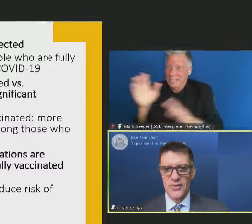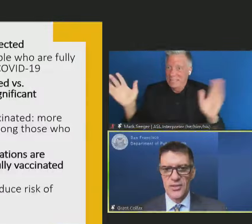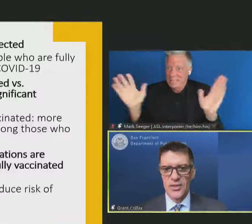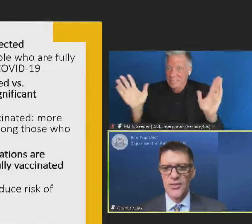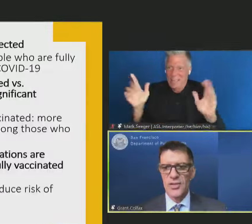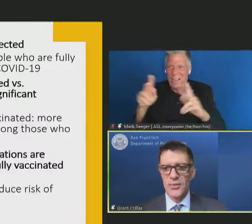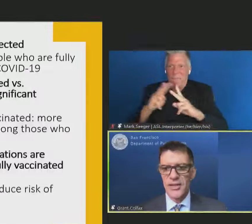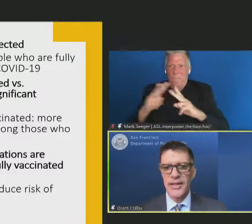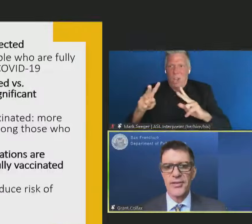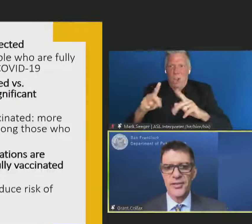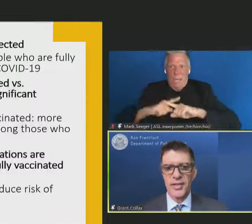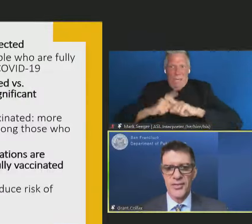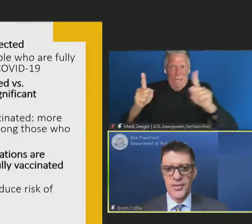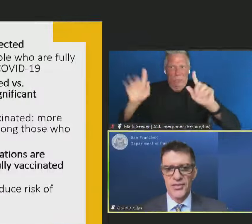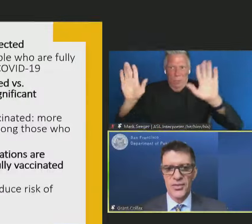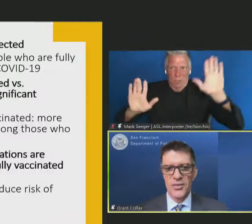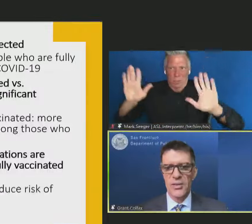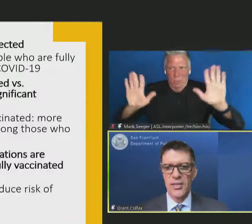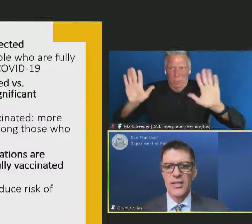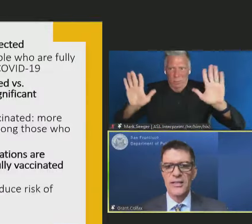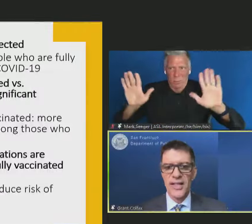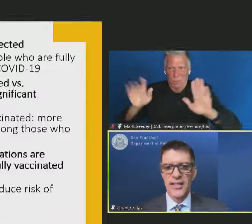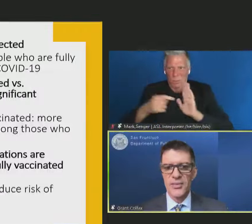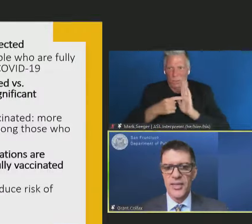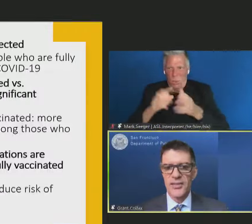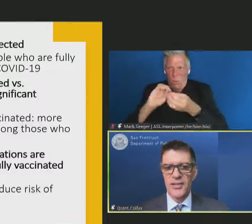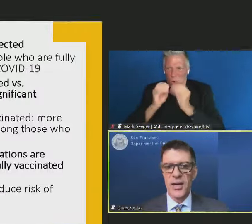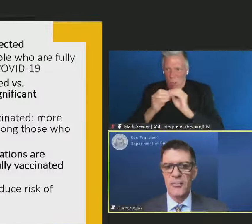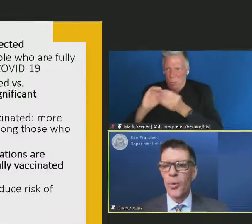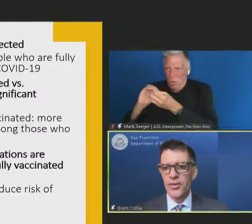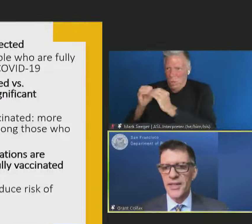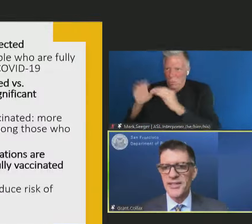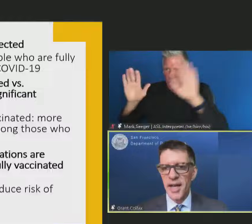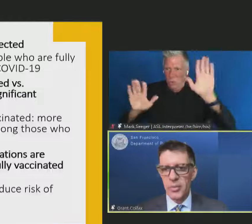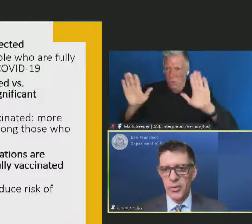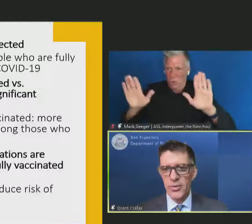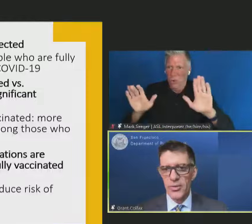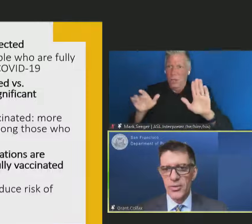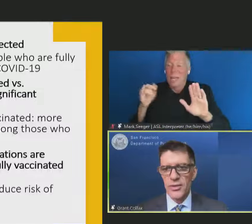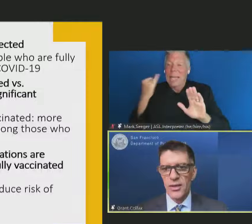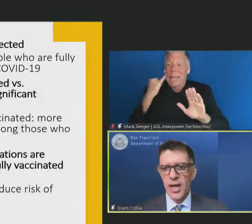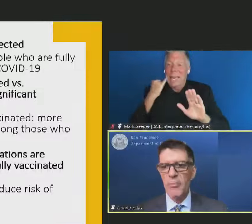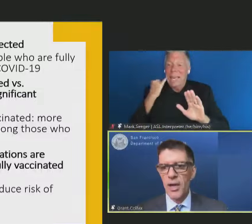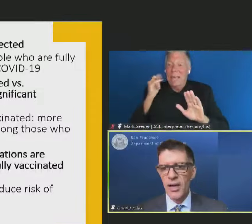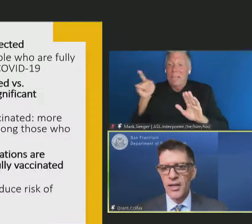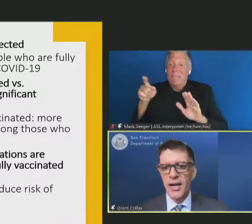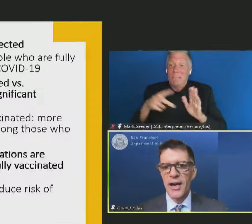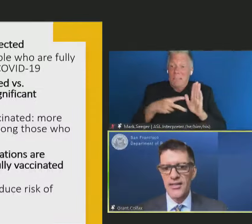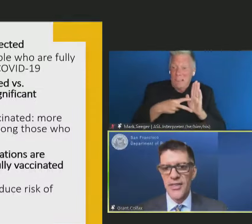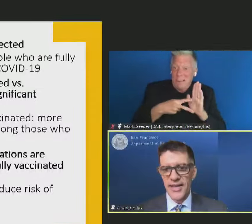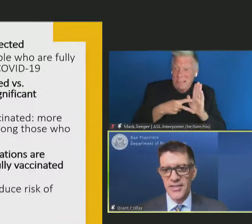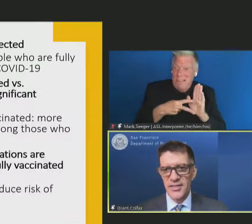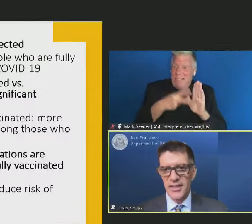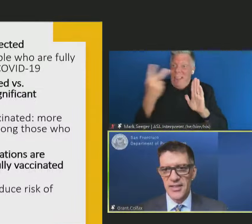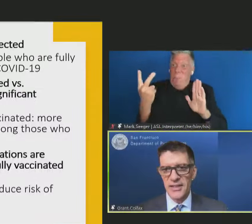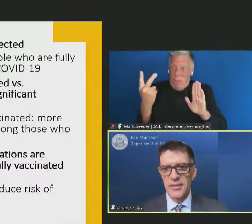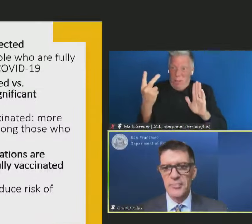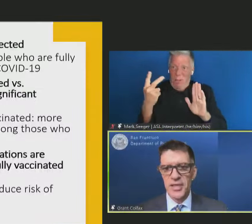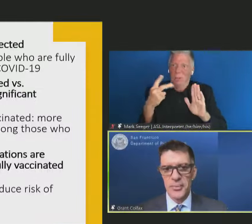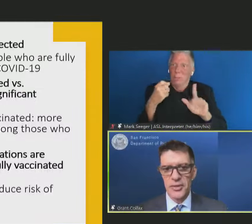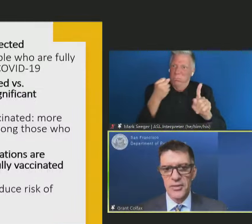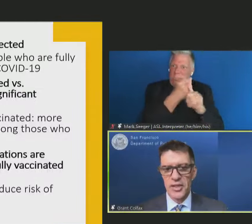different. So right now in San Francisco, case rates are more than double among